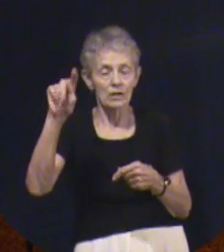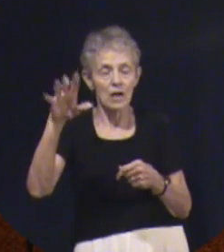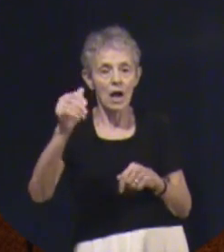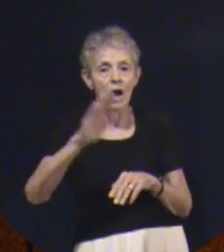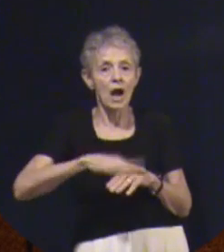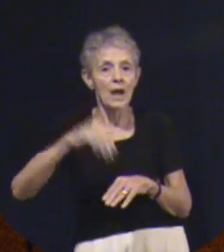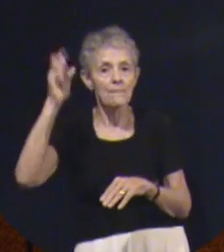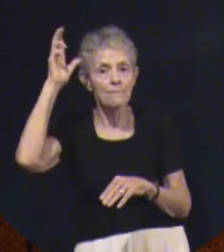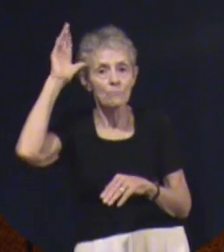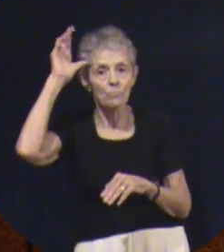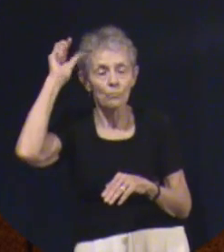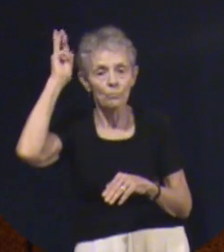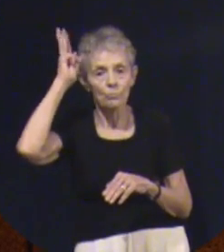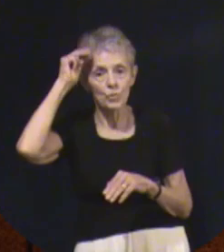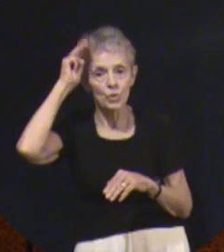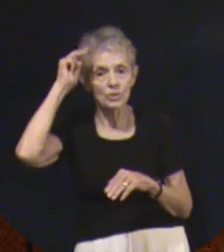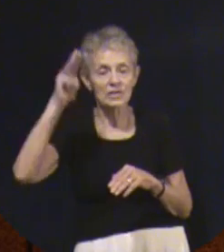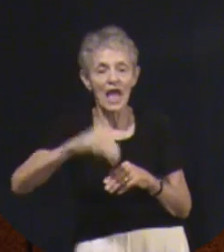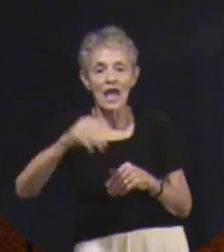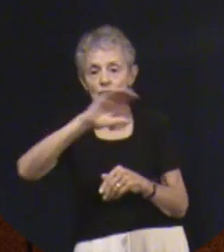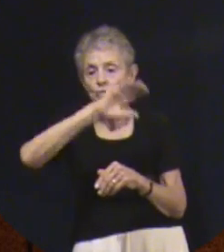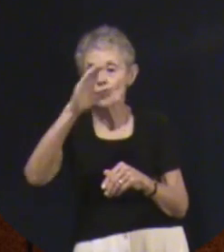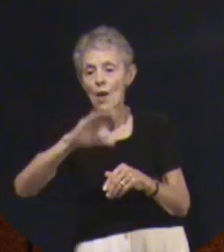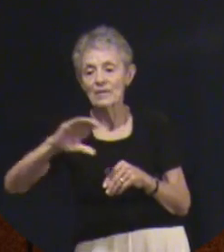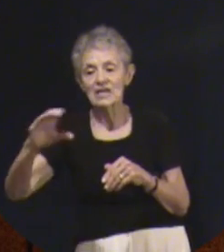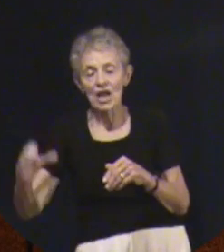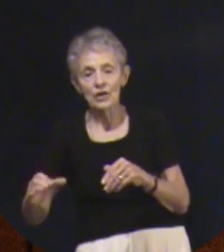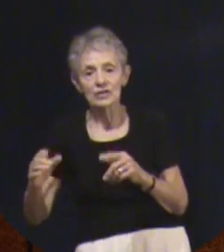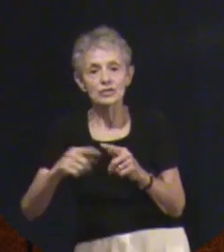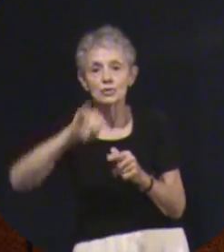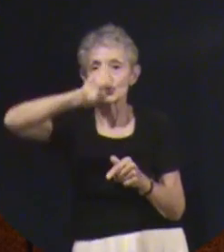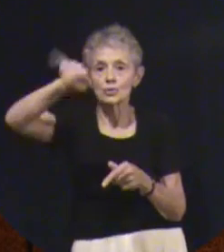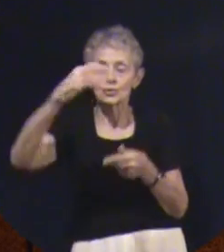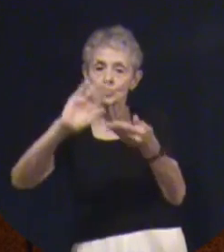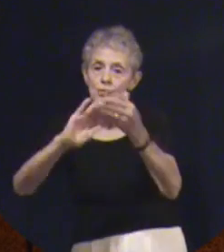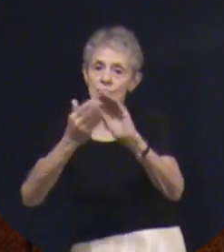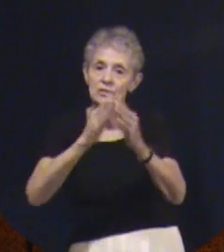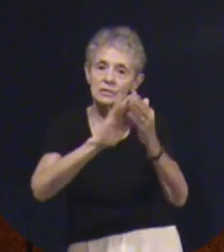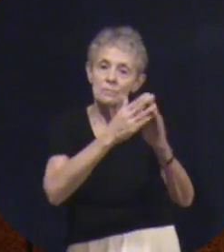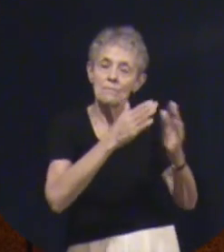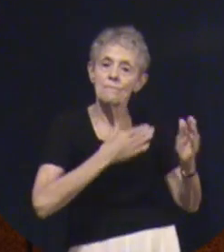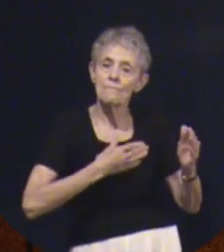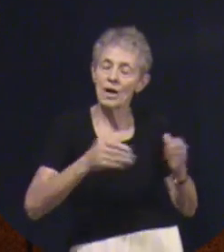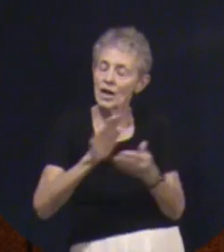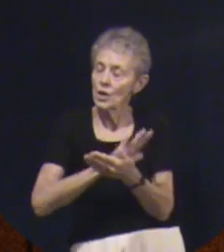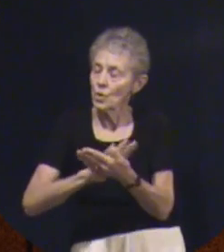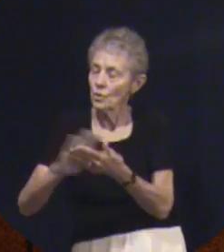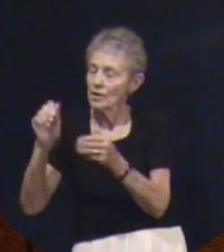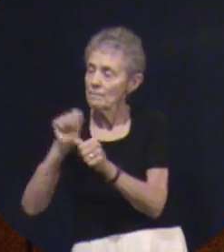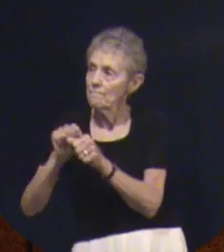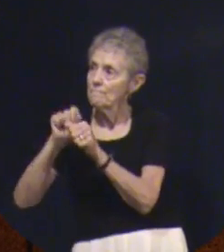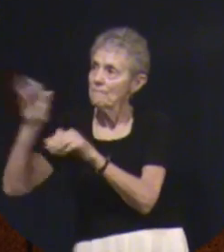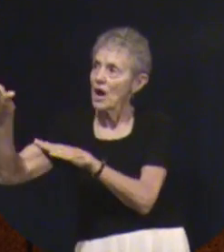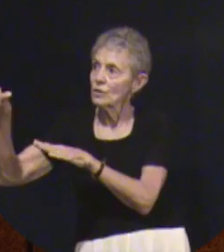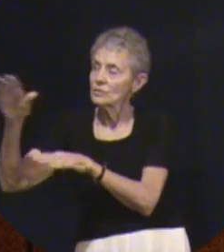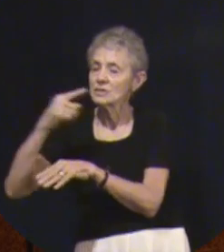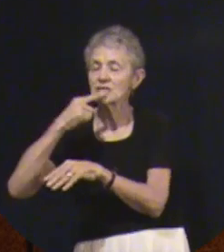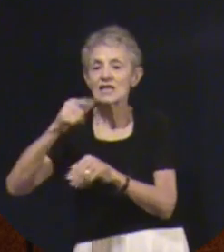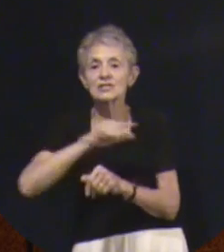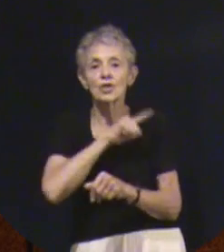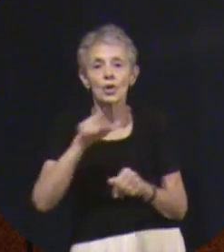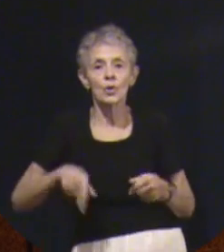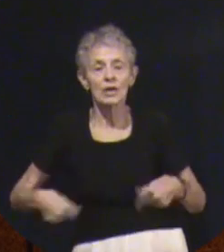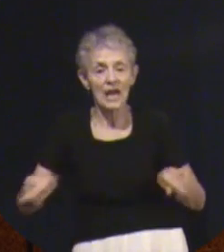upon mules and dromedaries, to Jerusalem, my holy mountain, says the Lord, just as